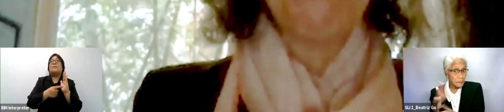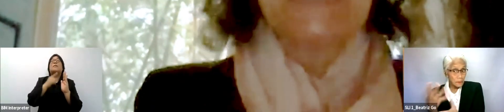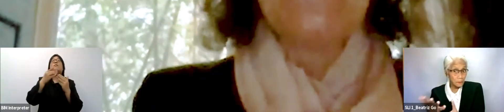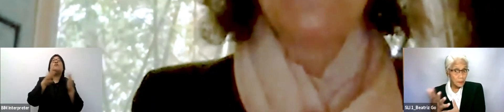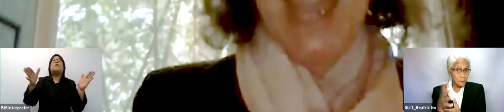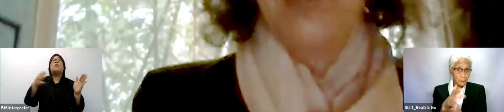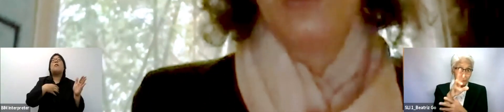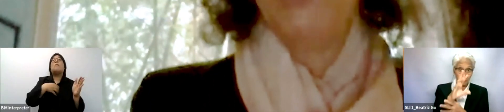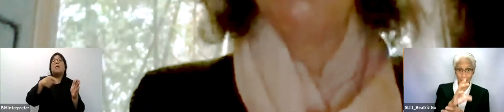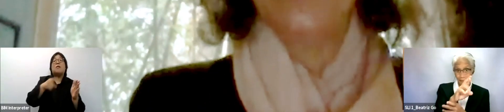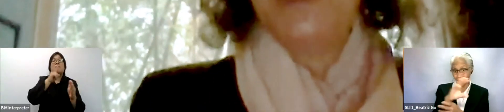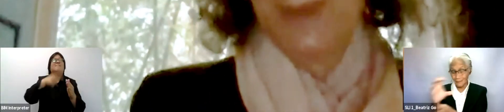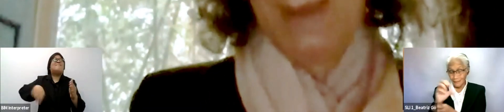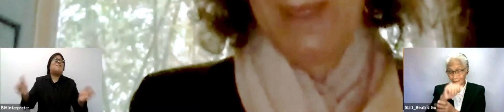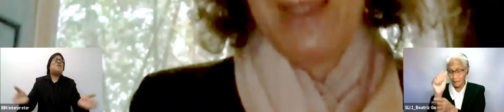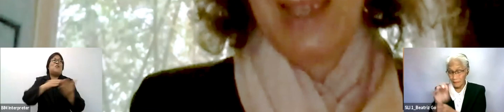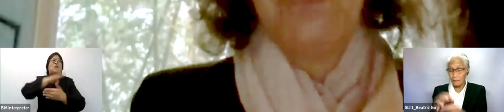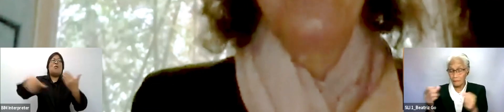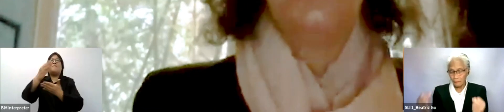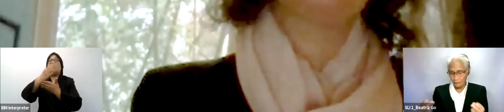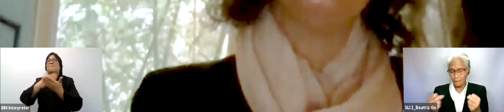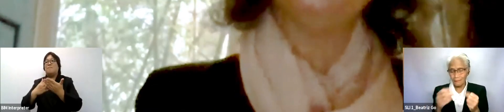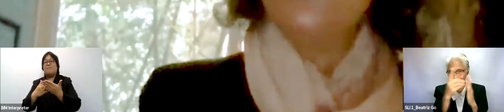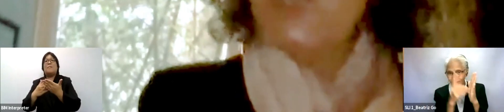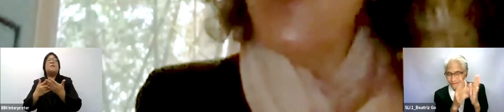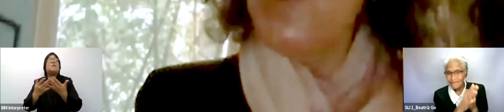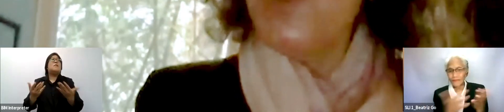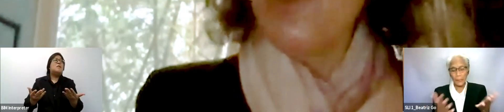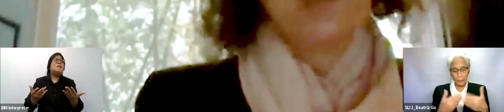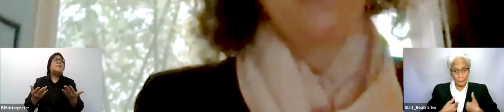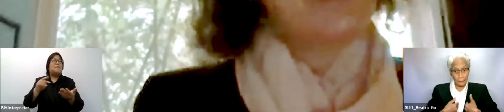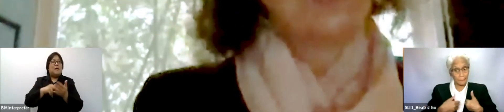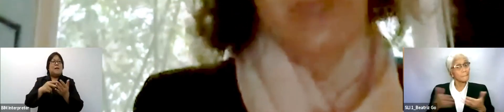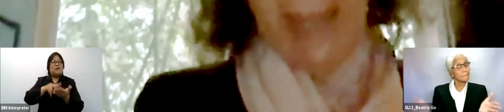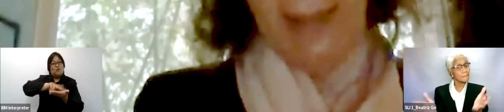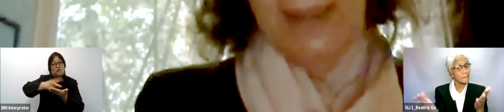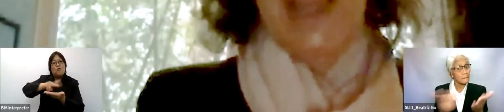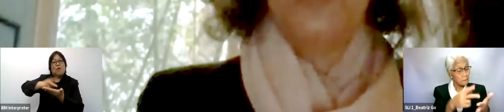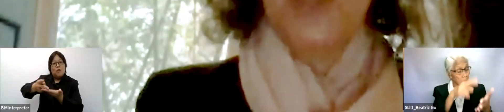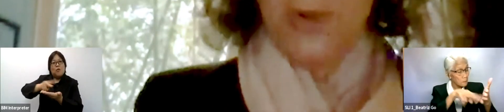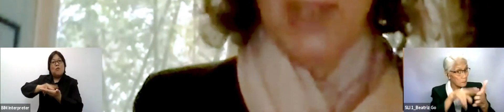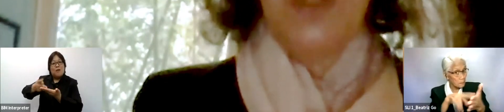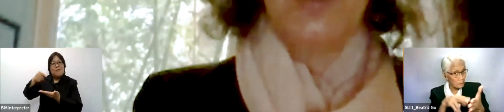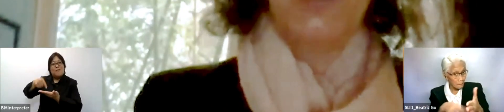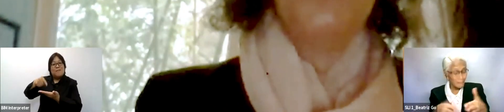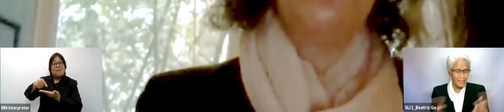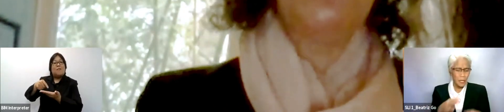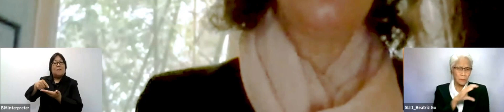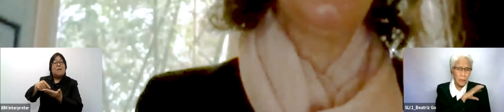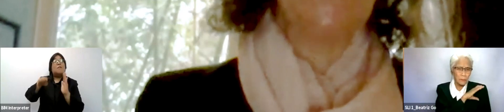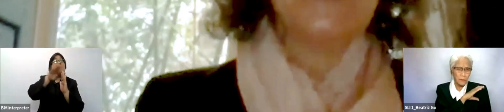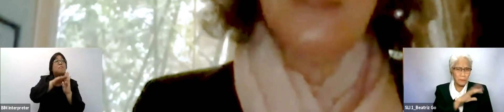the minimum age for criminal responsibility. There is an issue with children of mens rea. We know that very